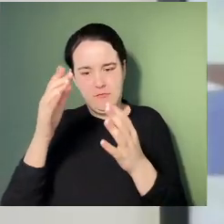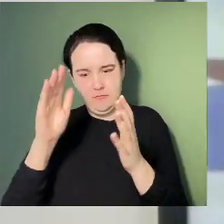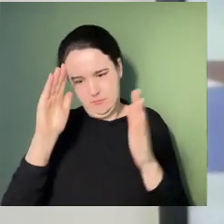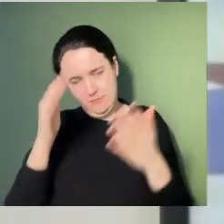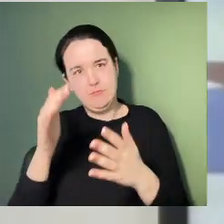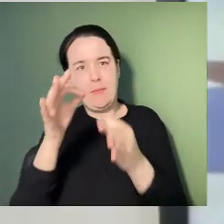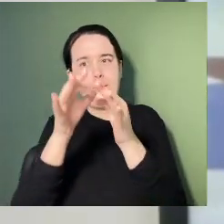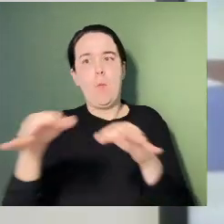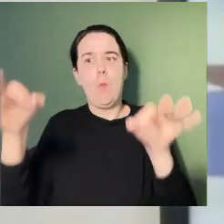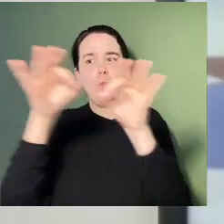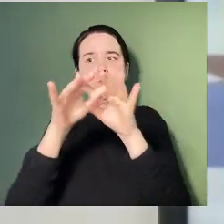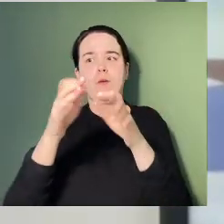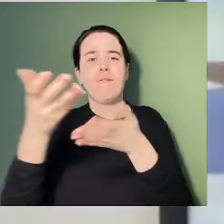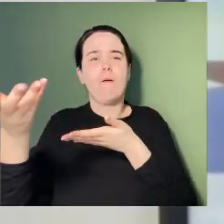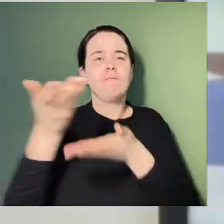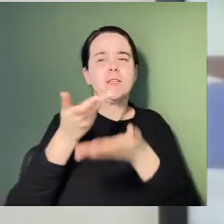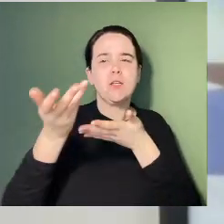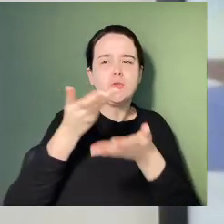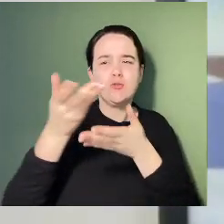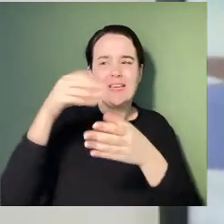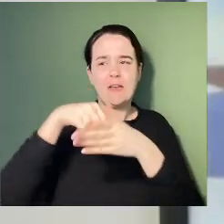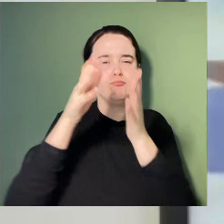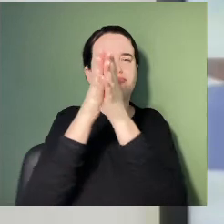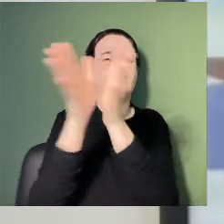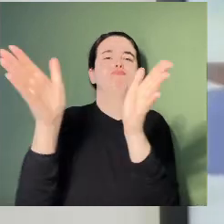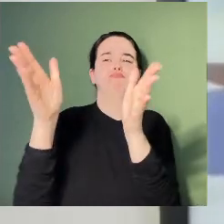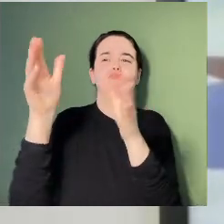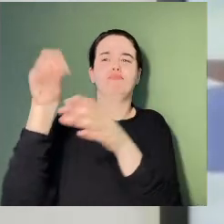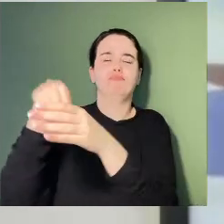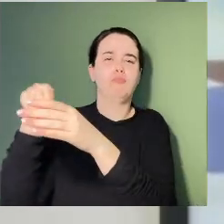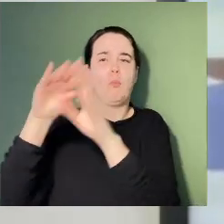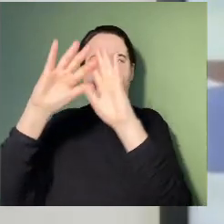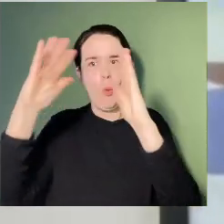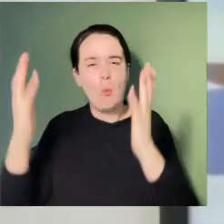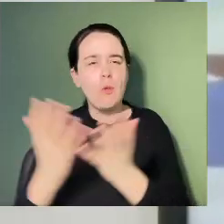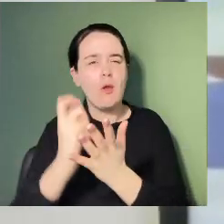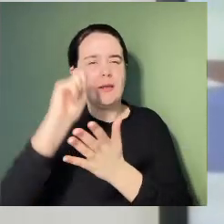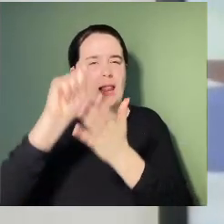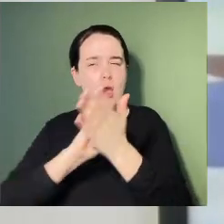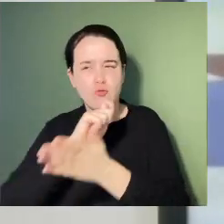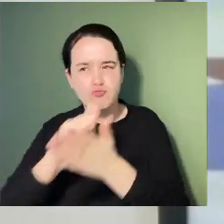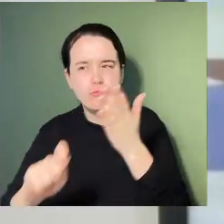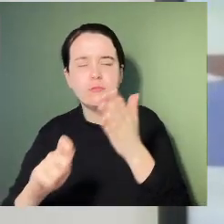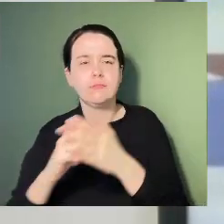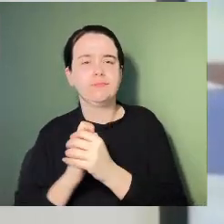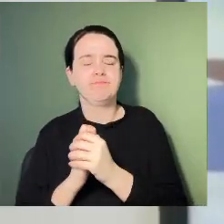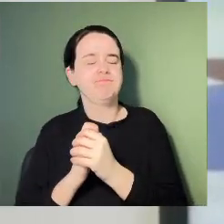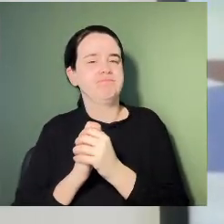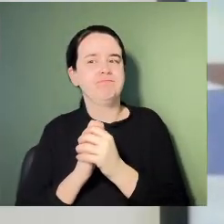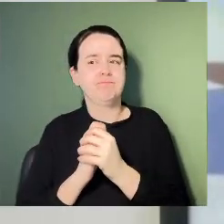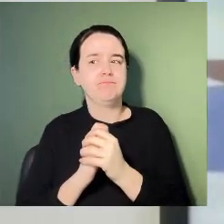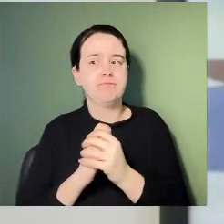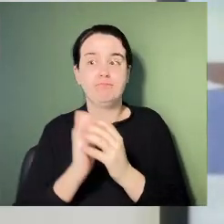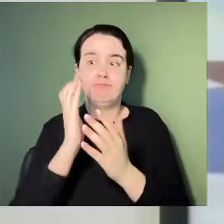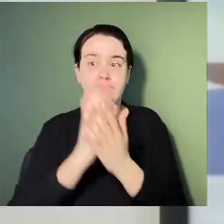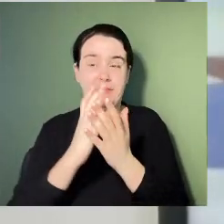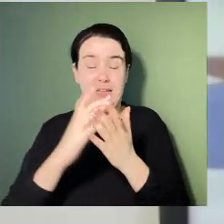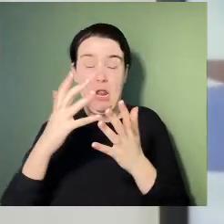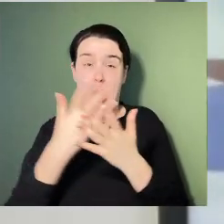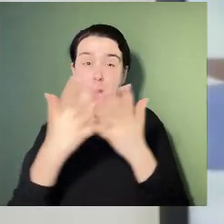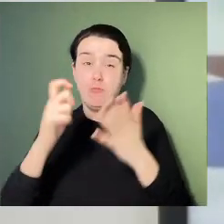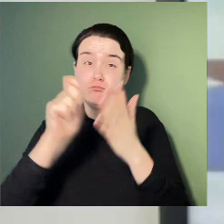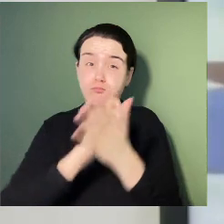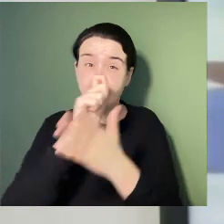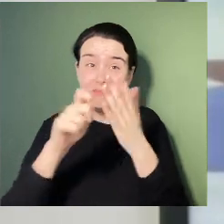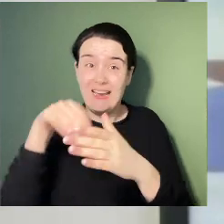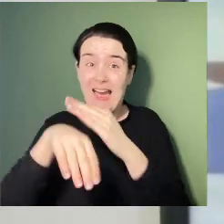this conversation in a broad context of worldwide elections that are taking place. Particularly in